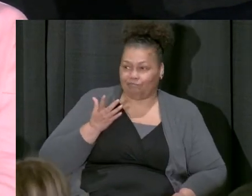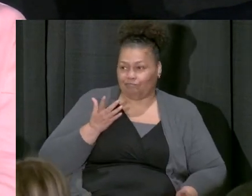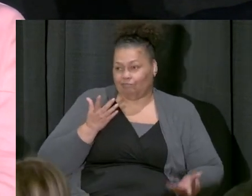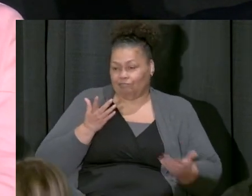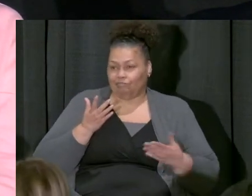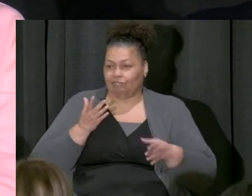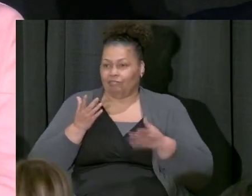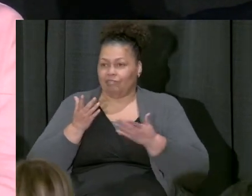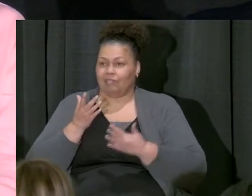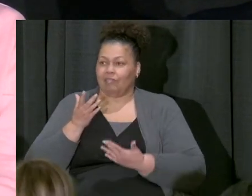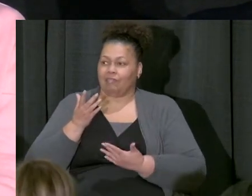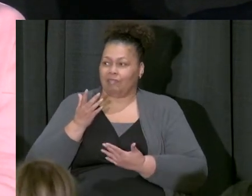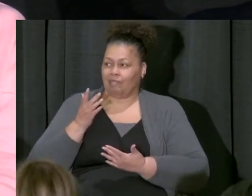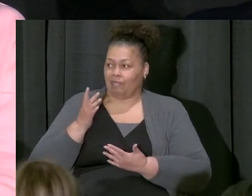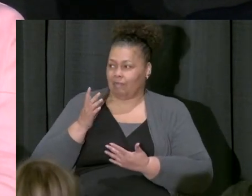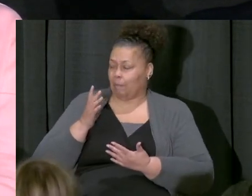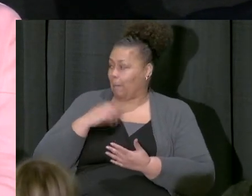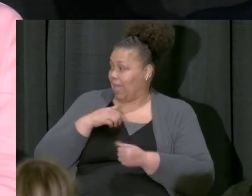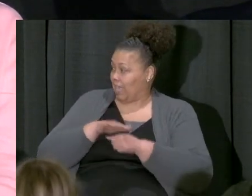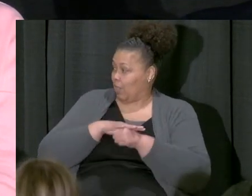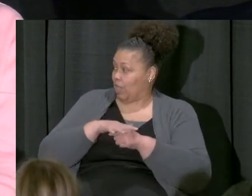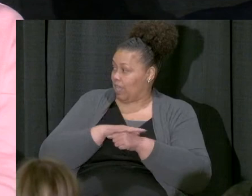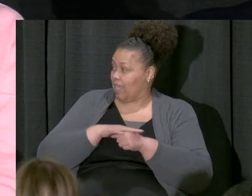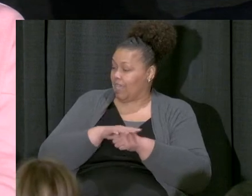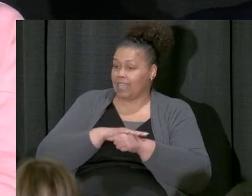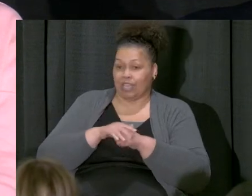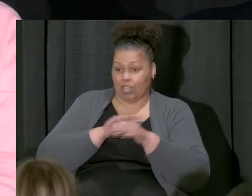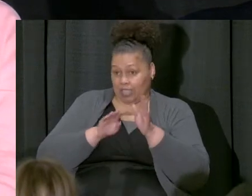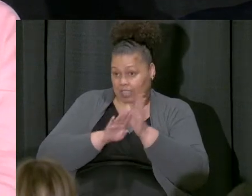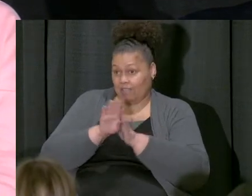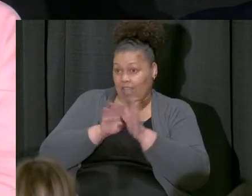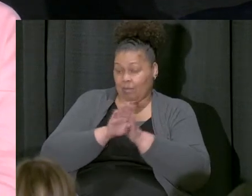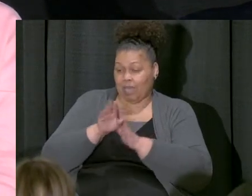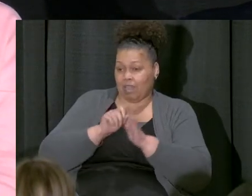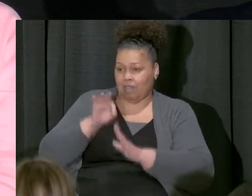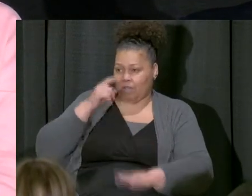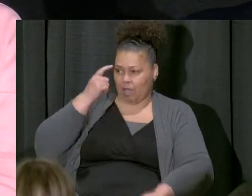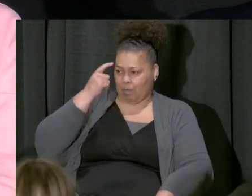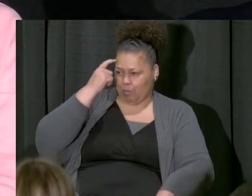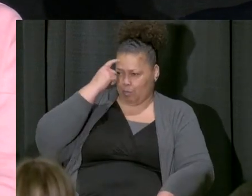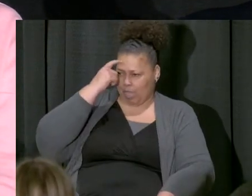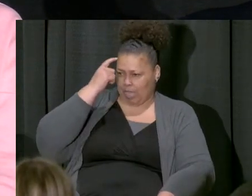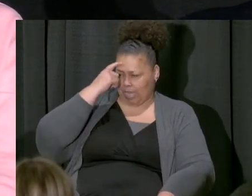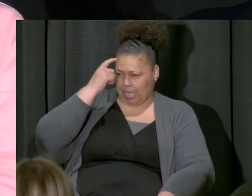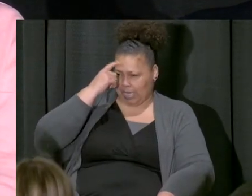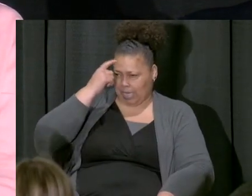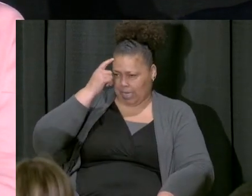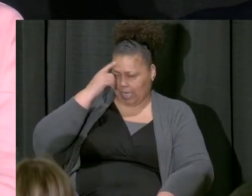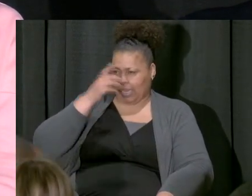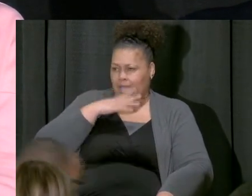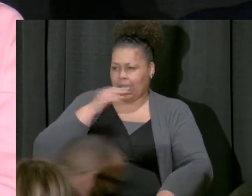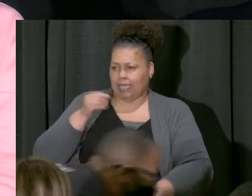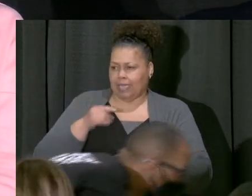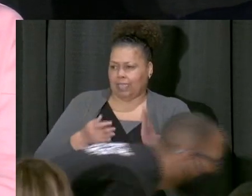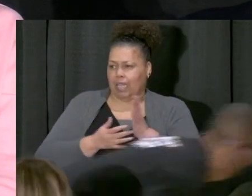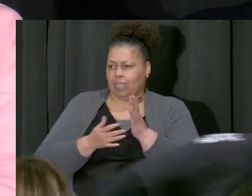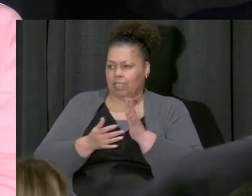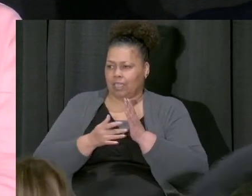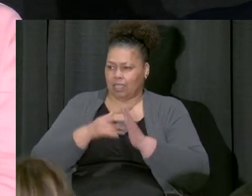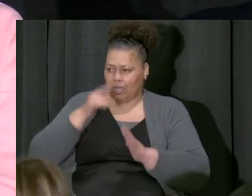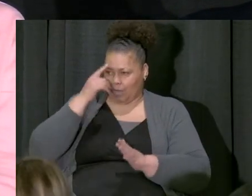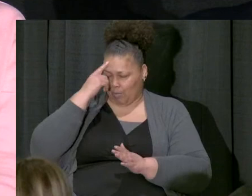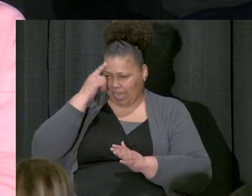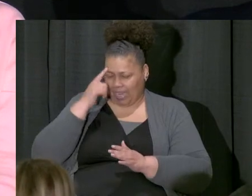earlier contribution in the area was development of Braille digital technologies, such as Braille